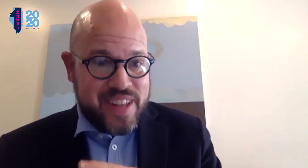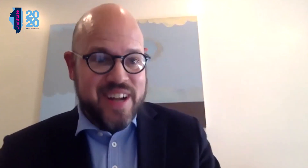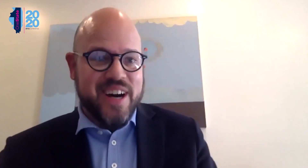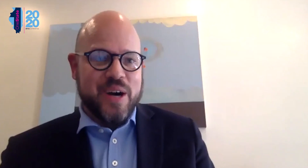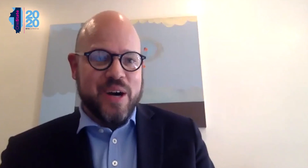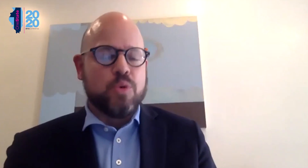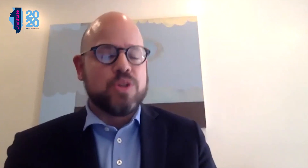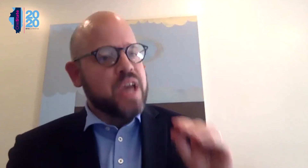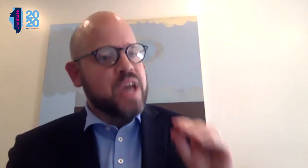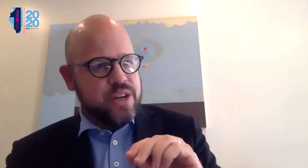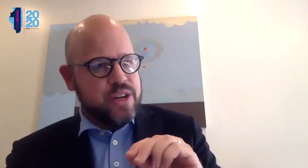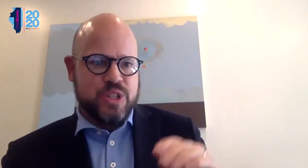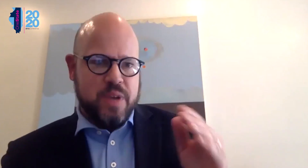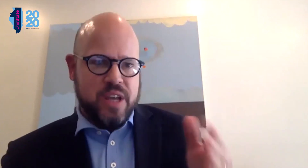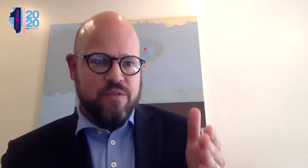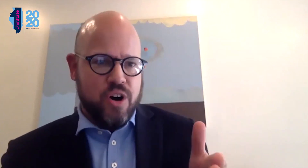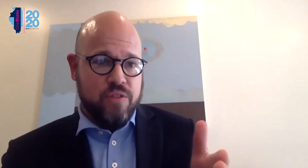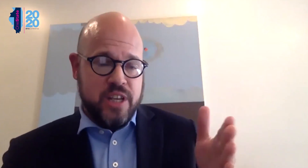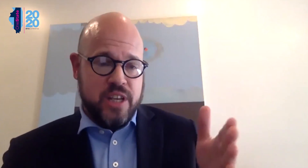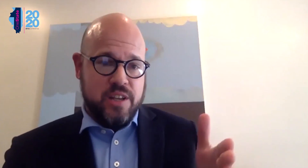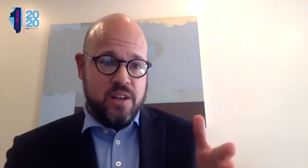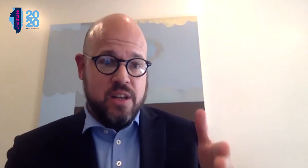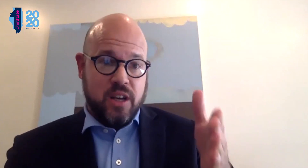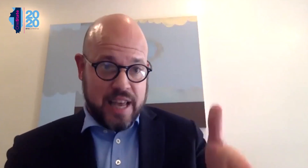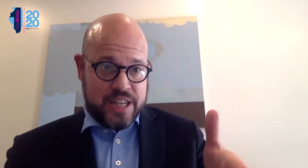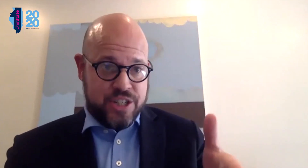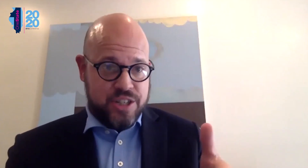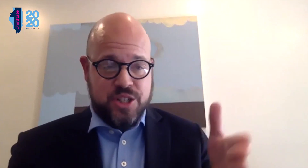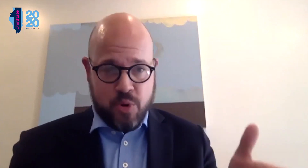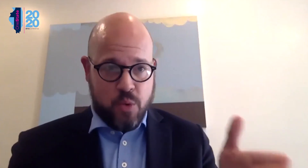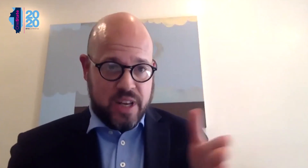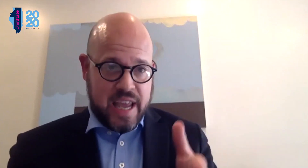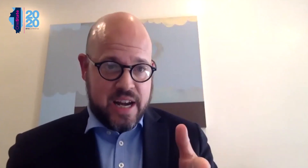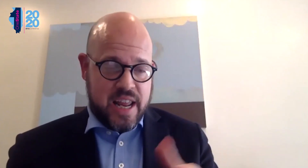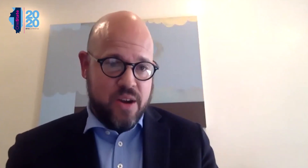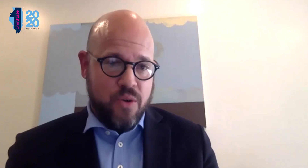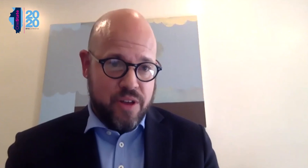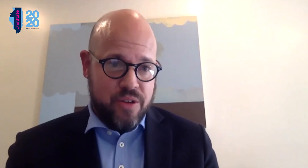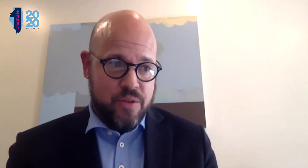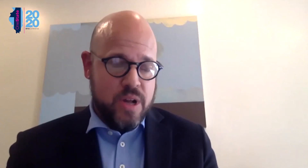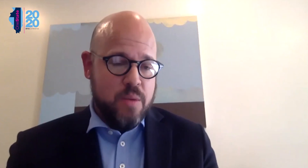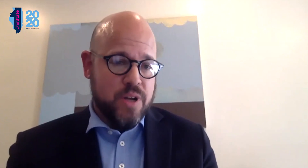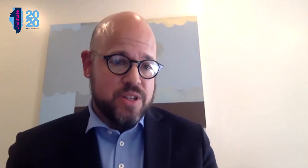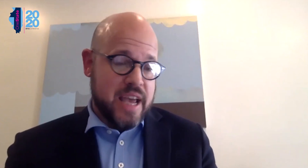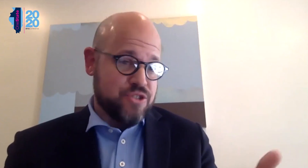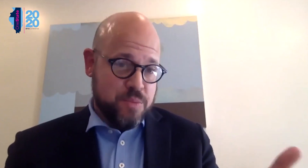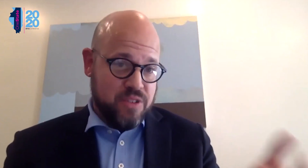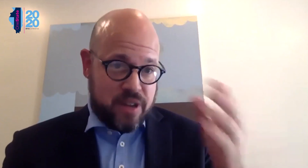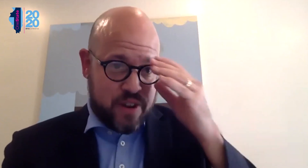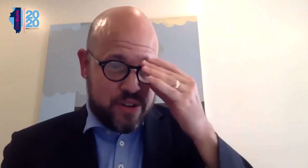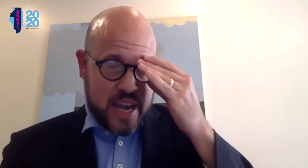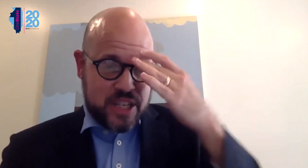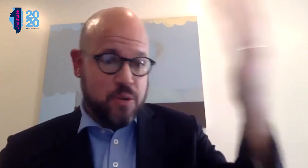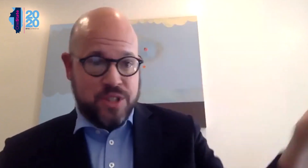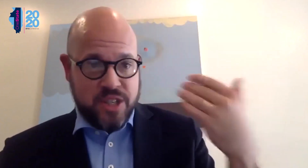it. What you can do is be involved in elections and supporting one candidate or another. But actually